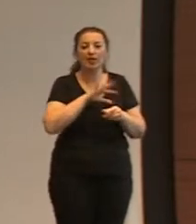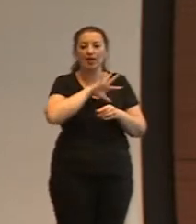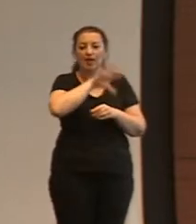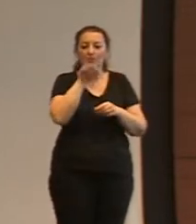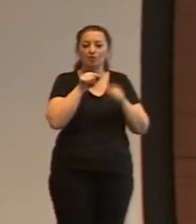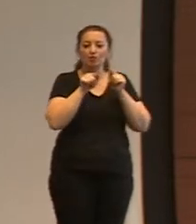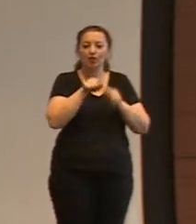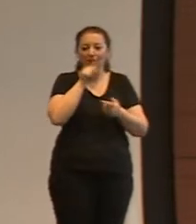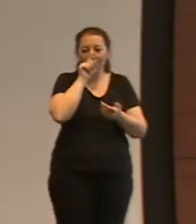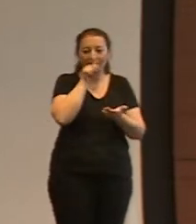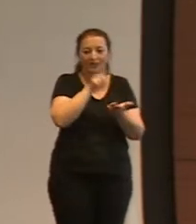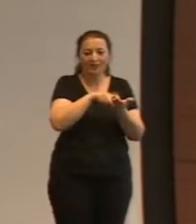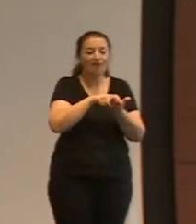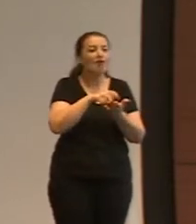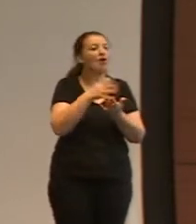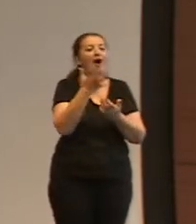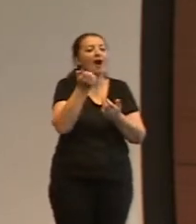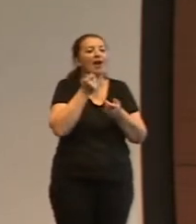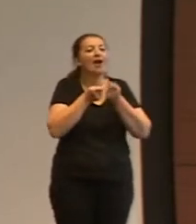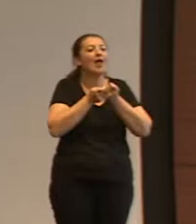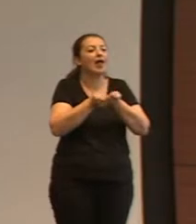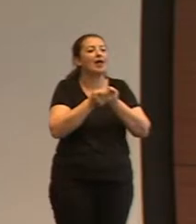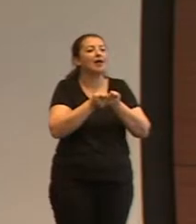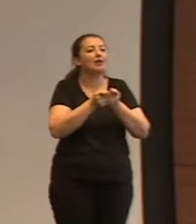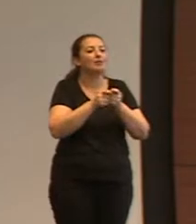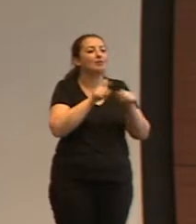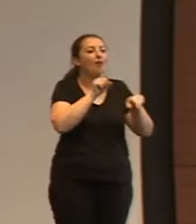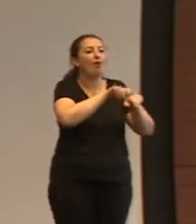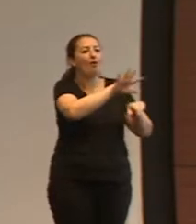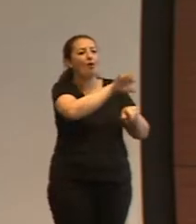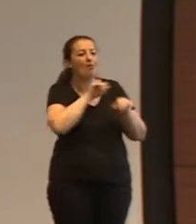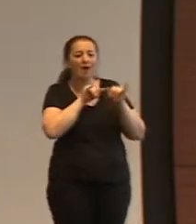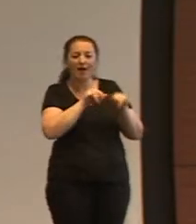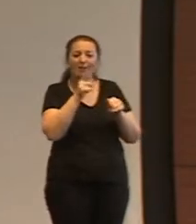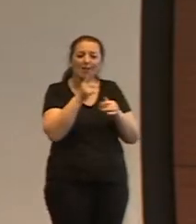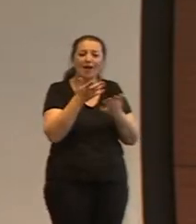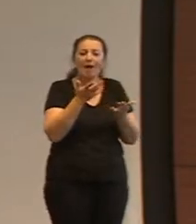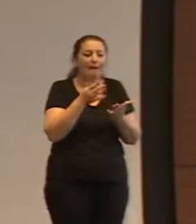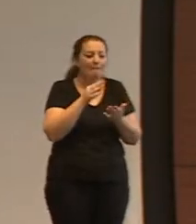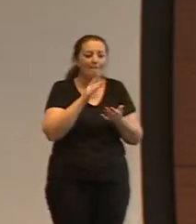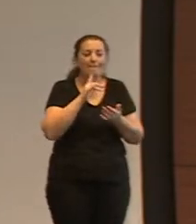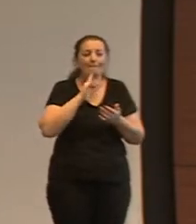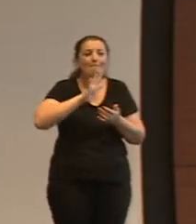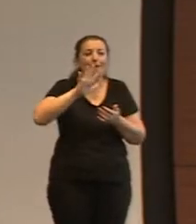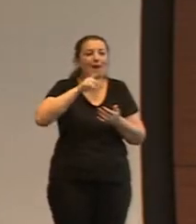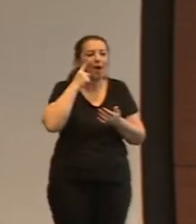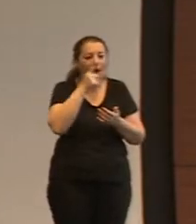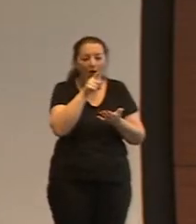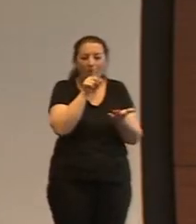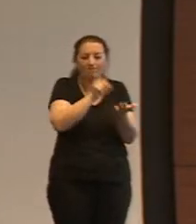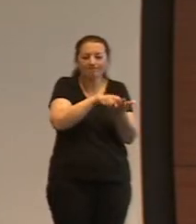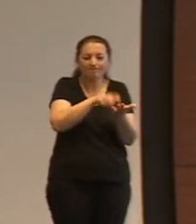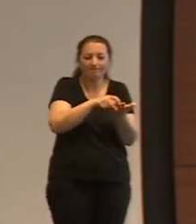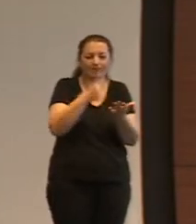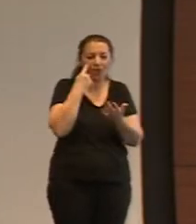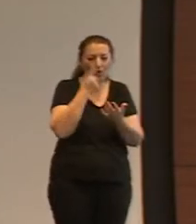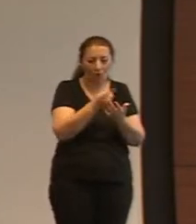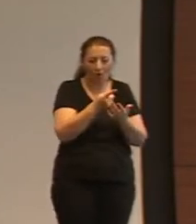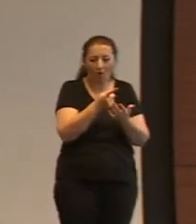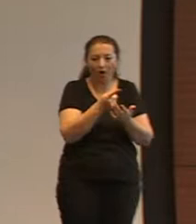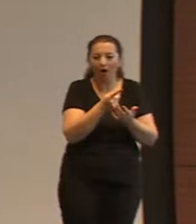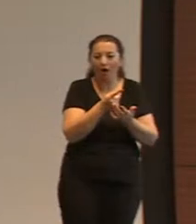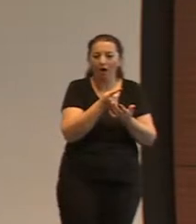so our system is very much based on ownership and we all receive a similar educational training so every